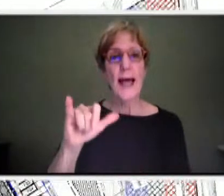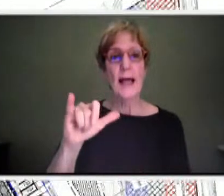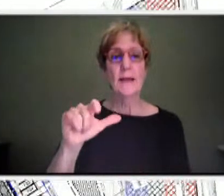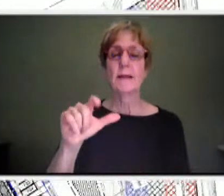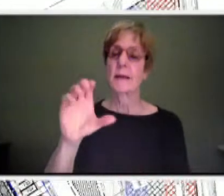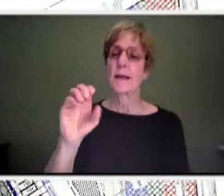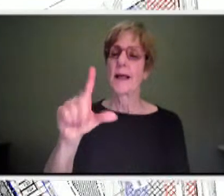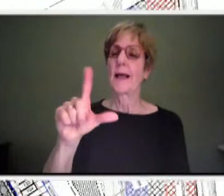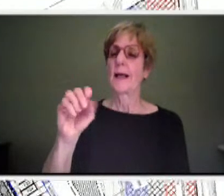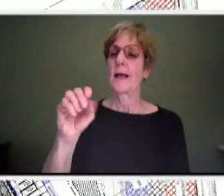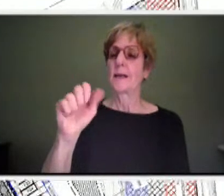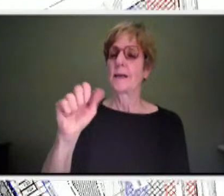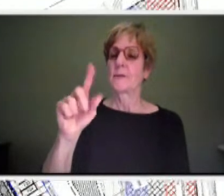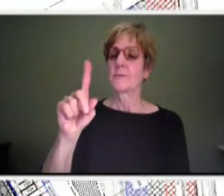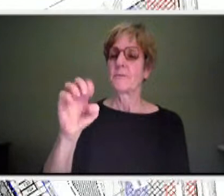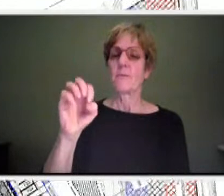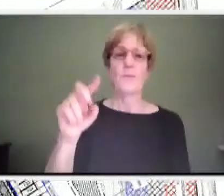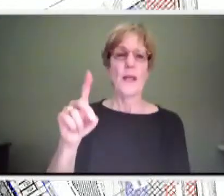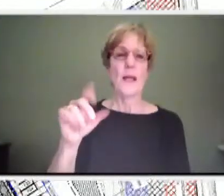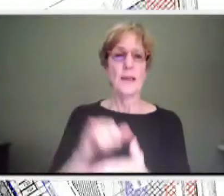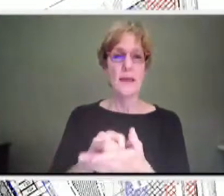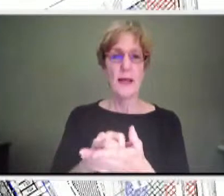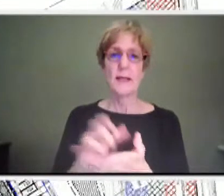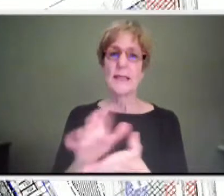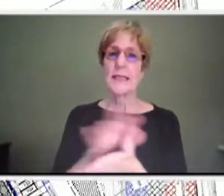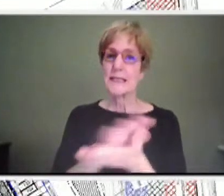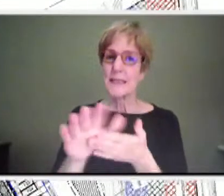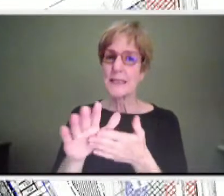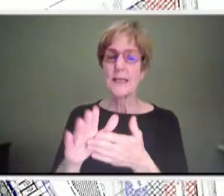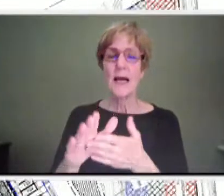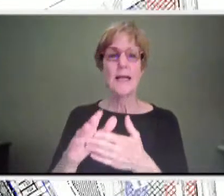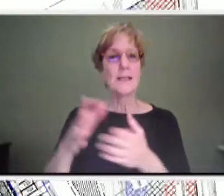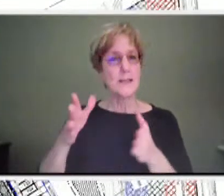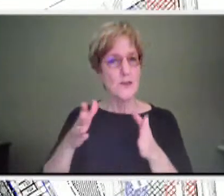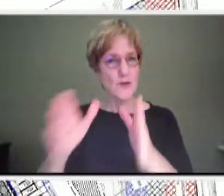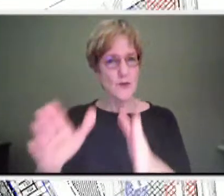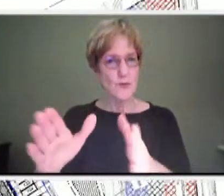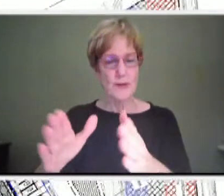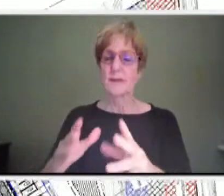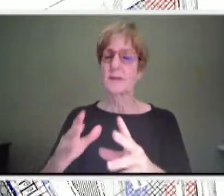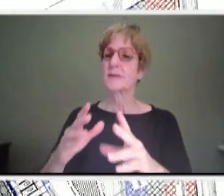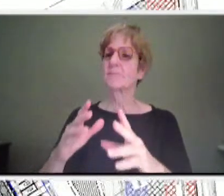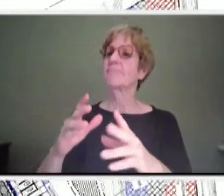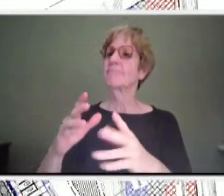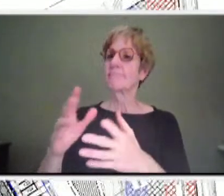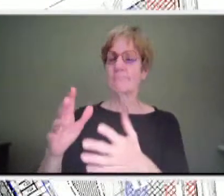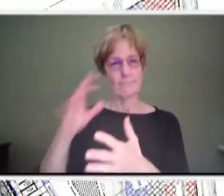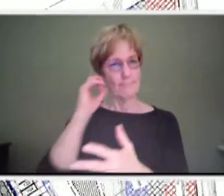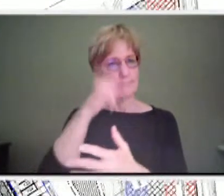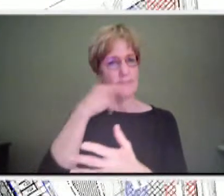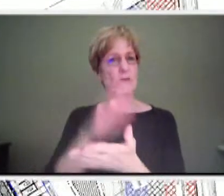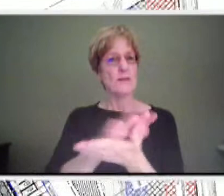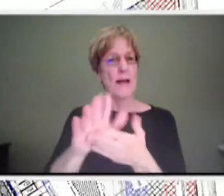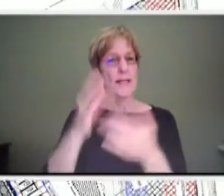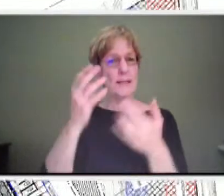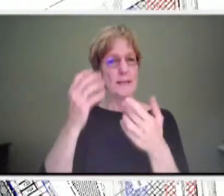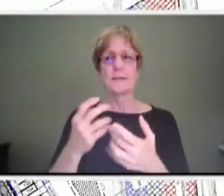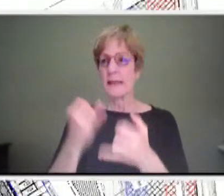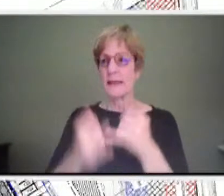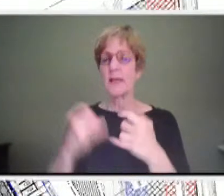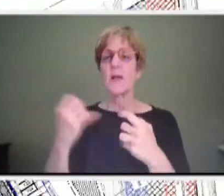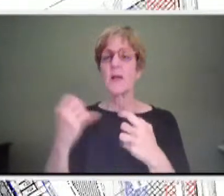know, that creates a very nice streetscape and really ensures a higher-end product. So when you come down the streets, you don't see